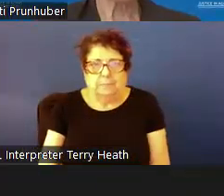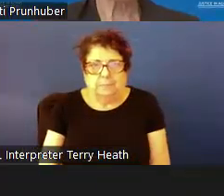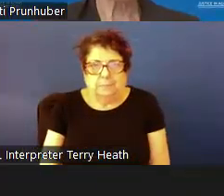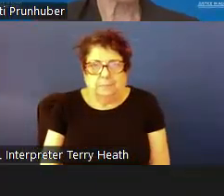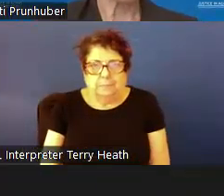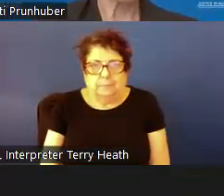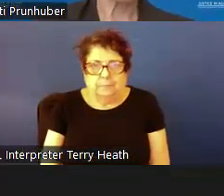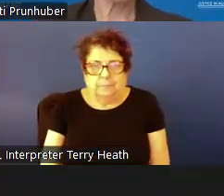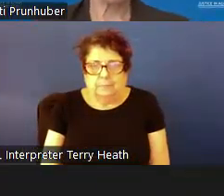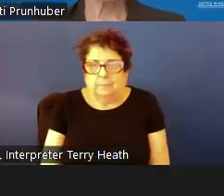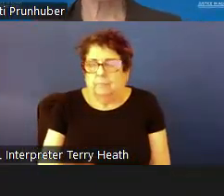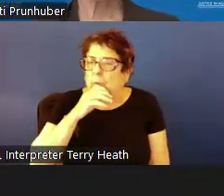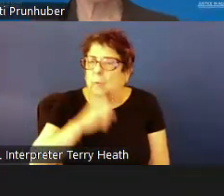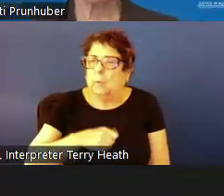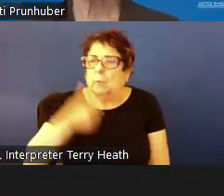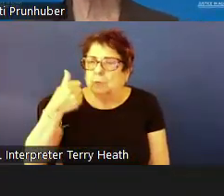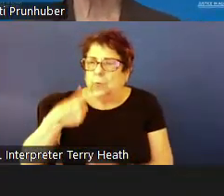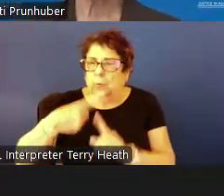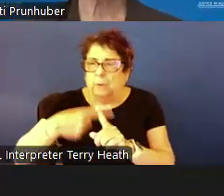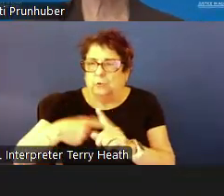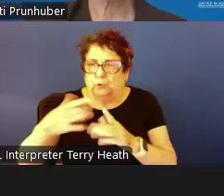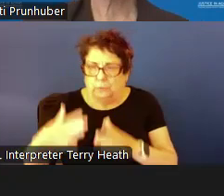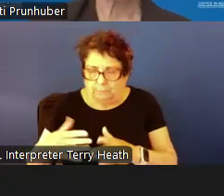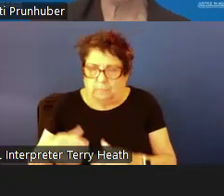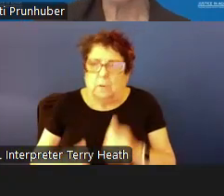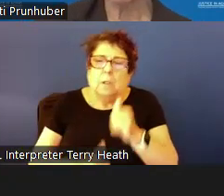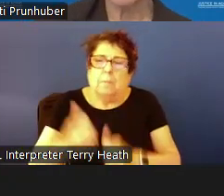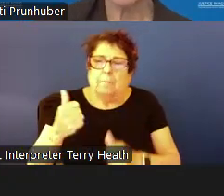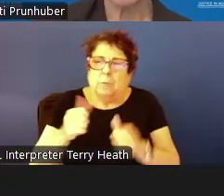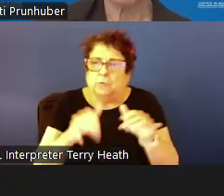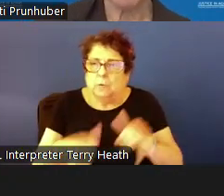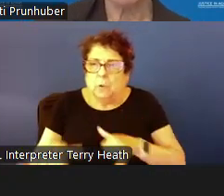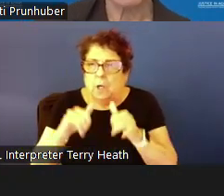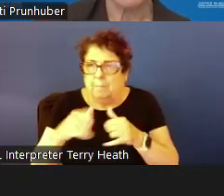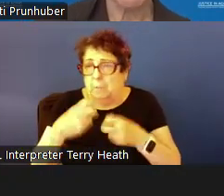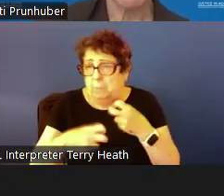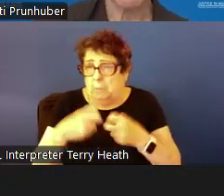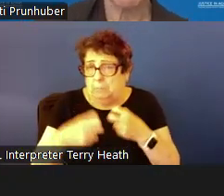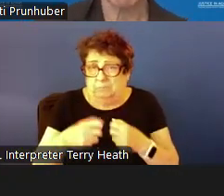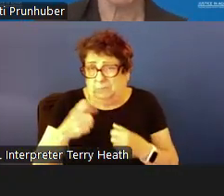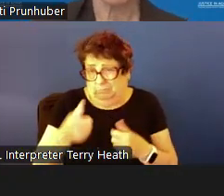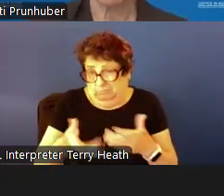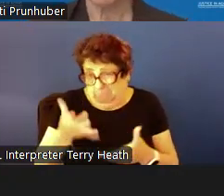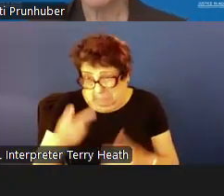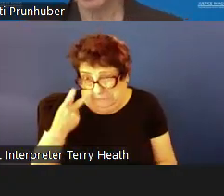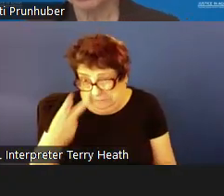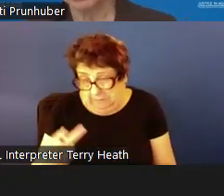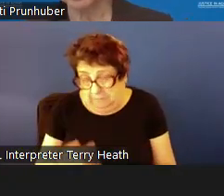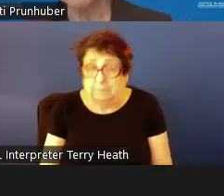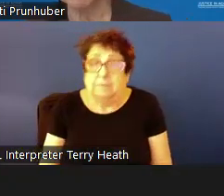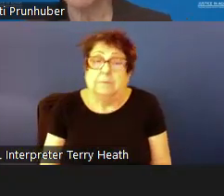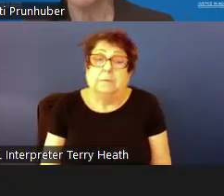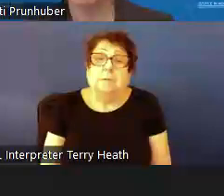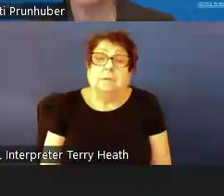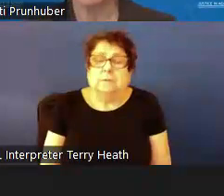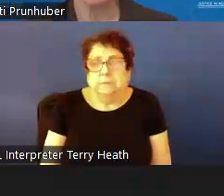So older renters, the most common problem that you are probably seeing, and I haven't had a chance to